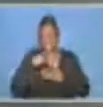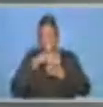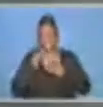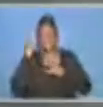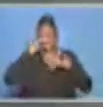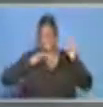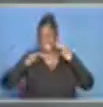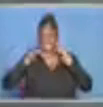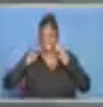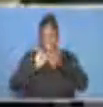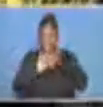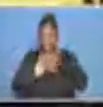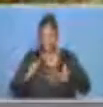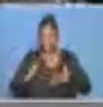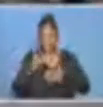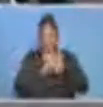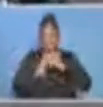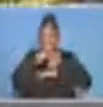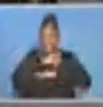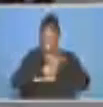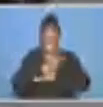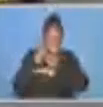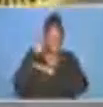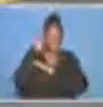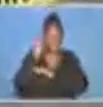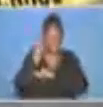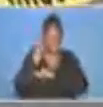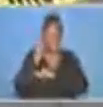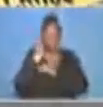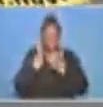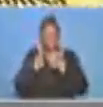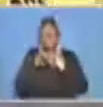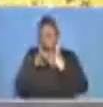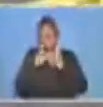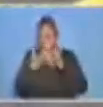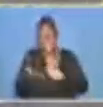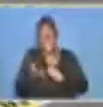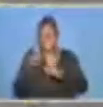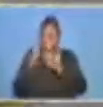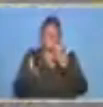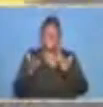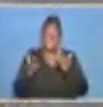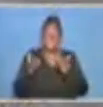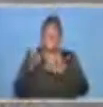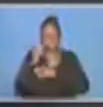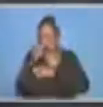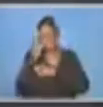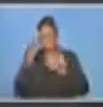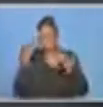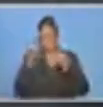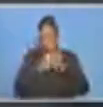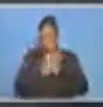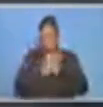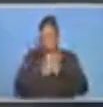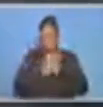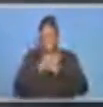And every day I wake up, I see someone dead or someone getting shot. So it's just like something like normal to happen. As